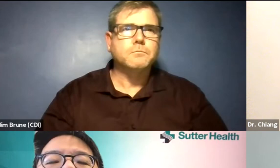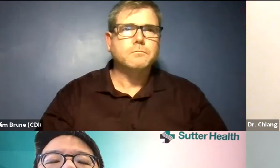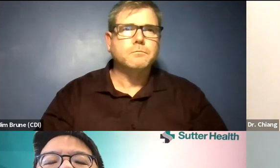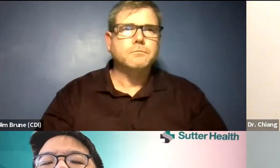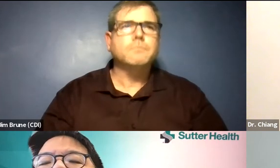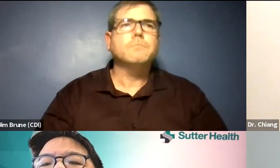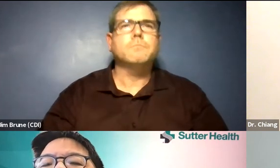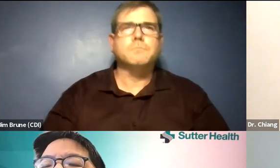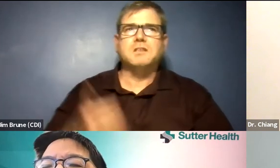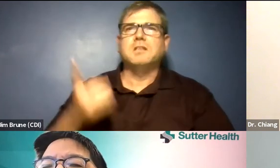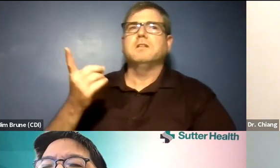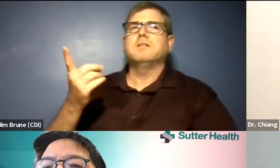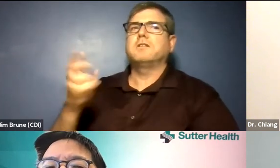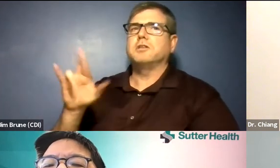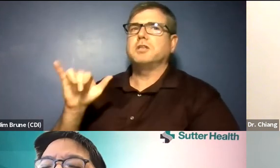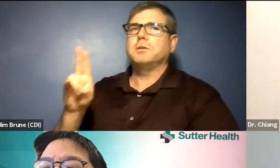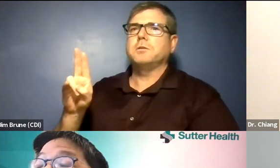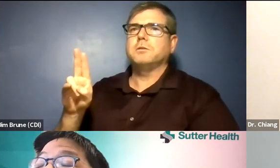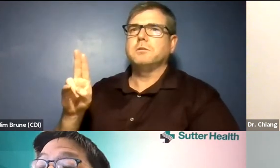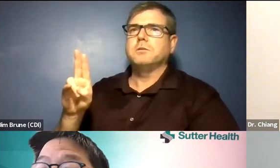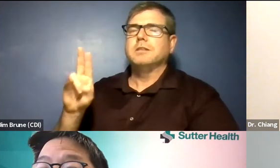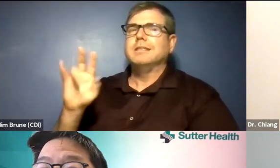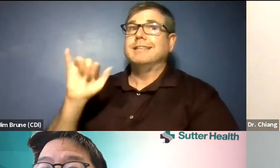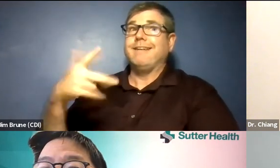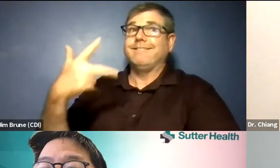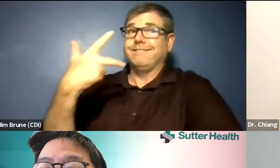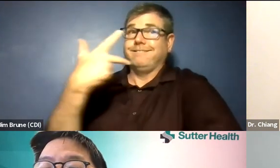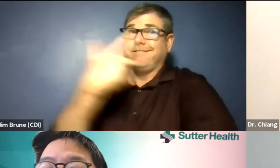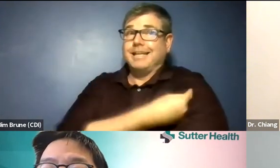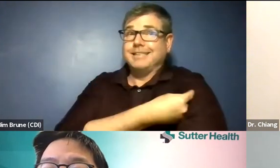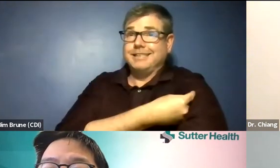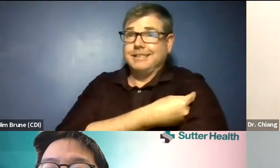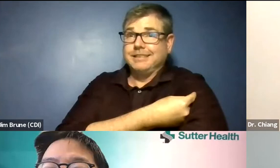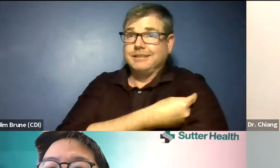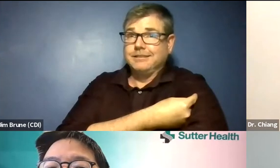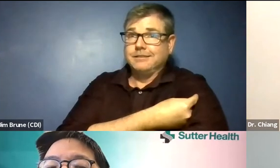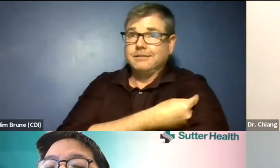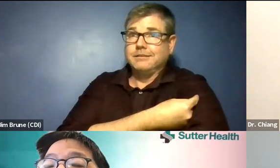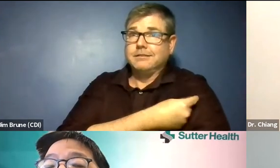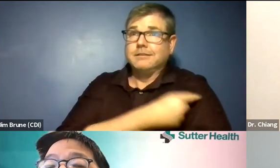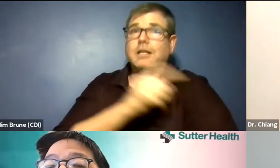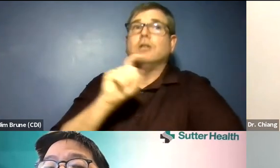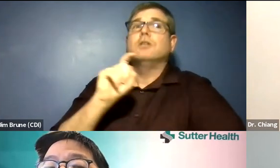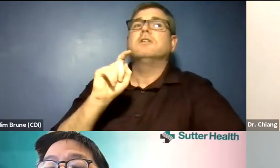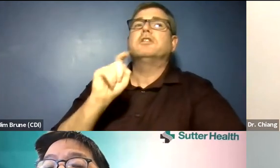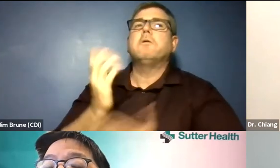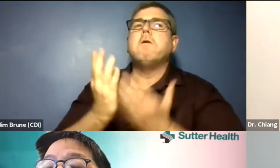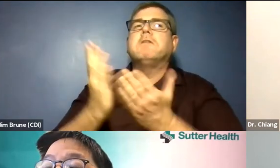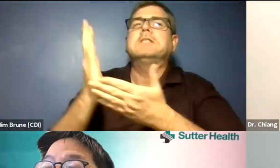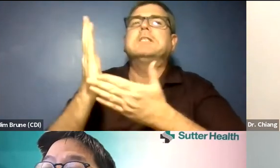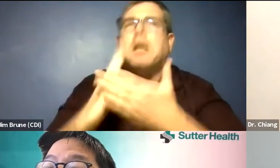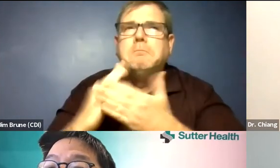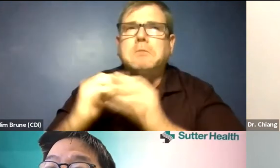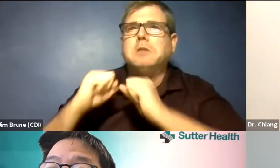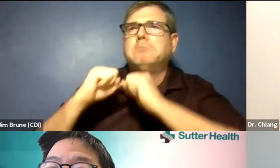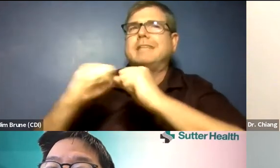So the vaccine does should offer some protection to the variants. Now, would it be to